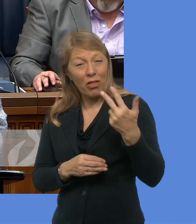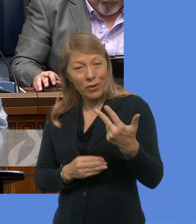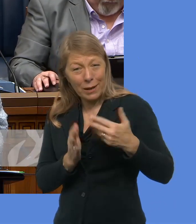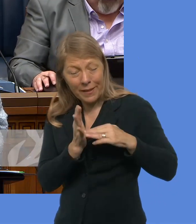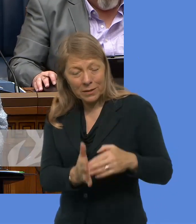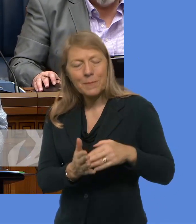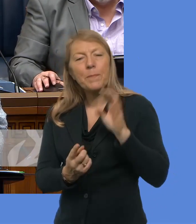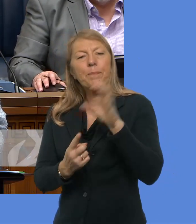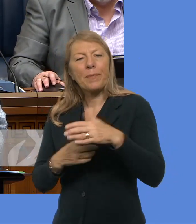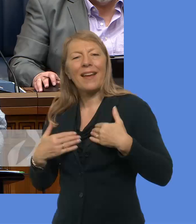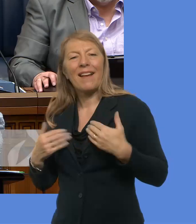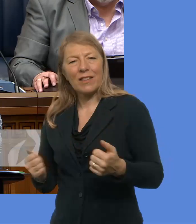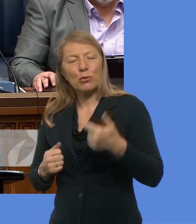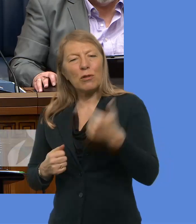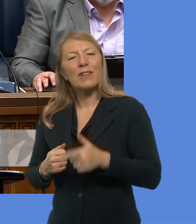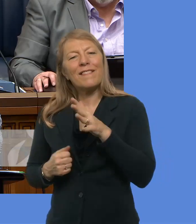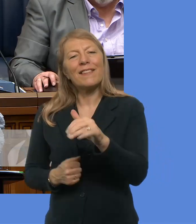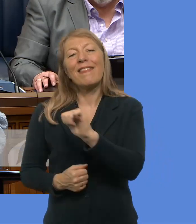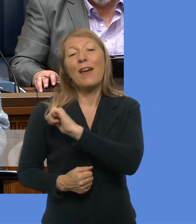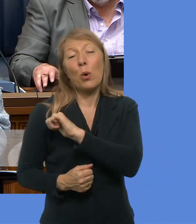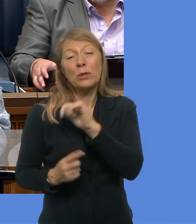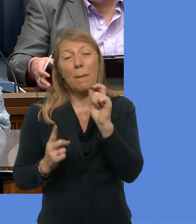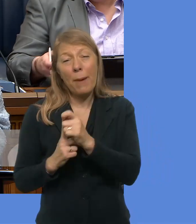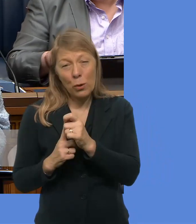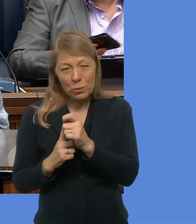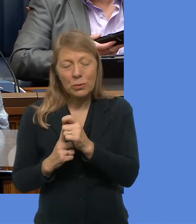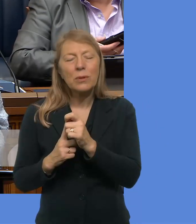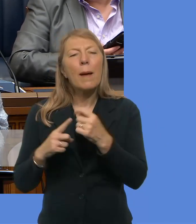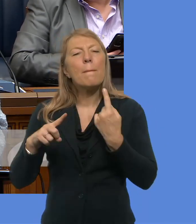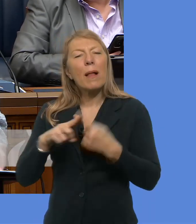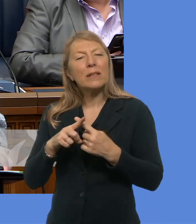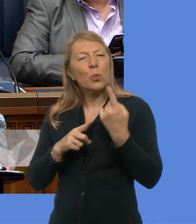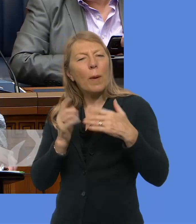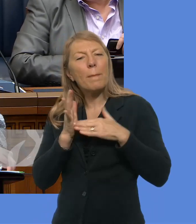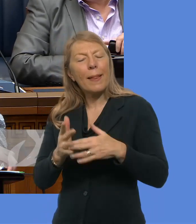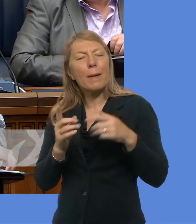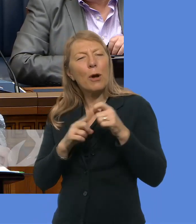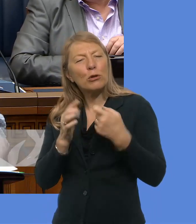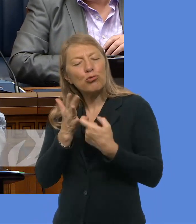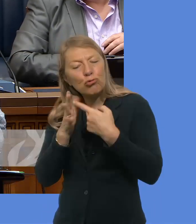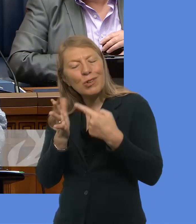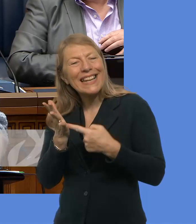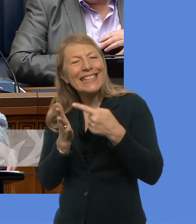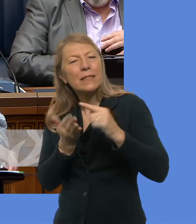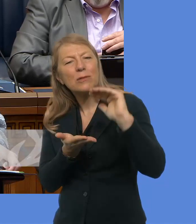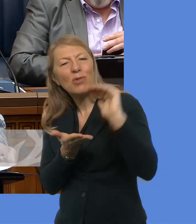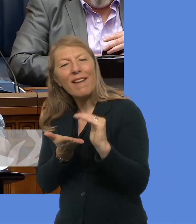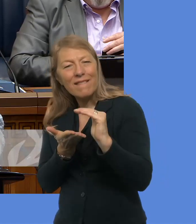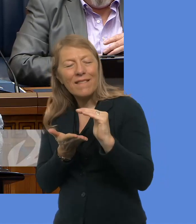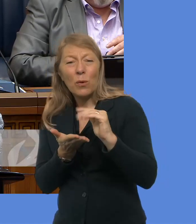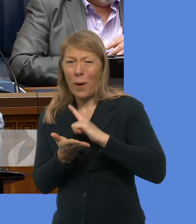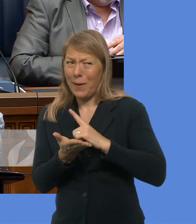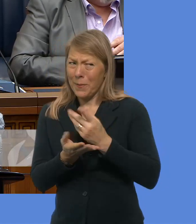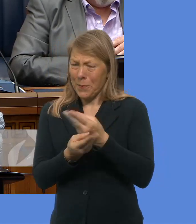for £250,000, while £1 million of rate relief was provided to business premises impacted by